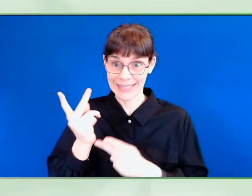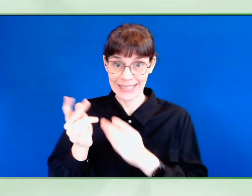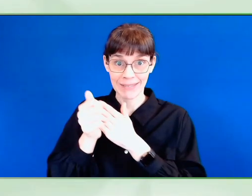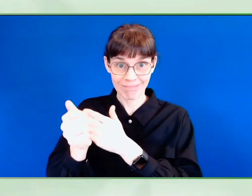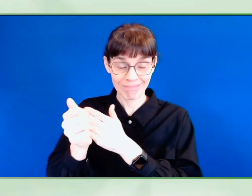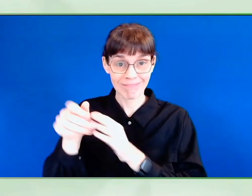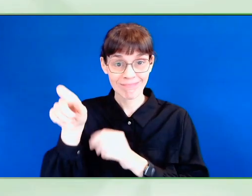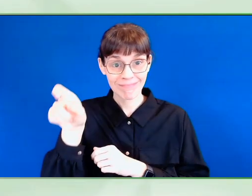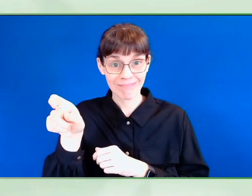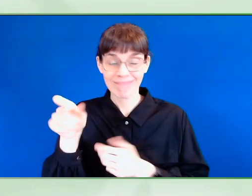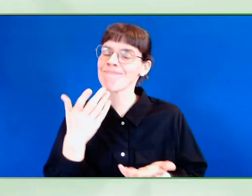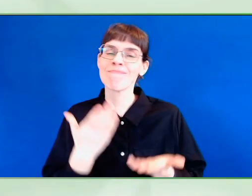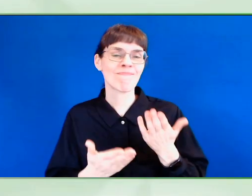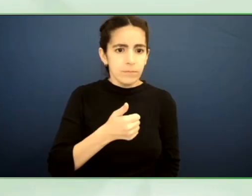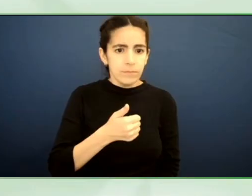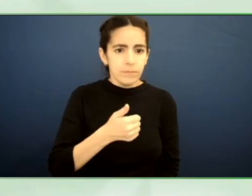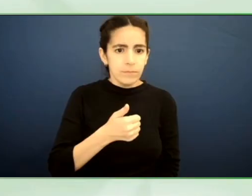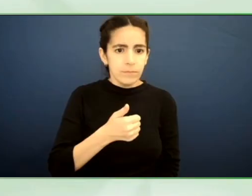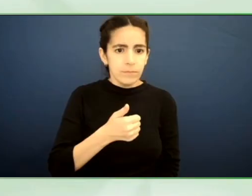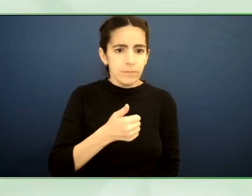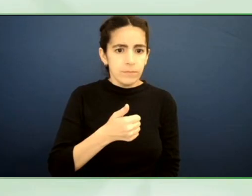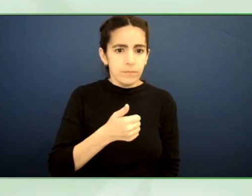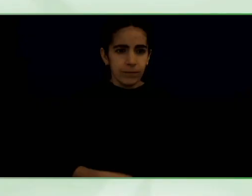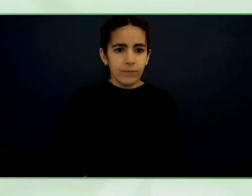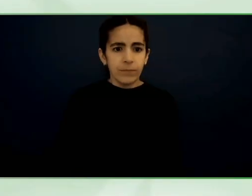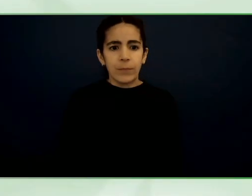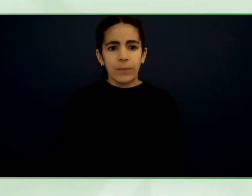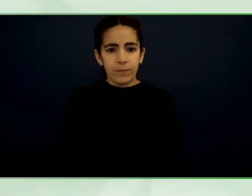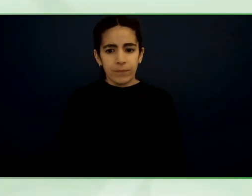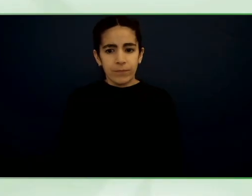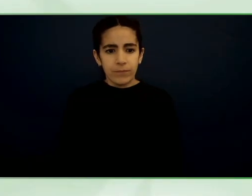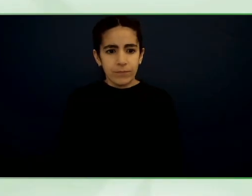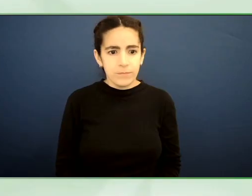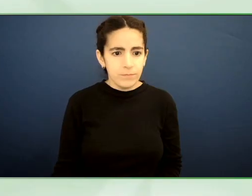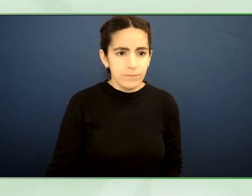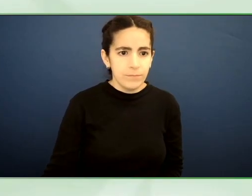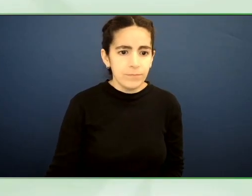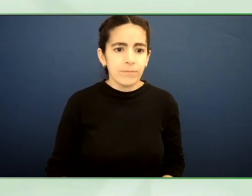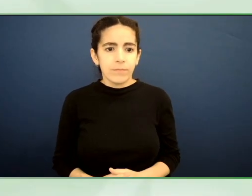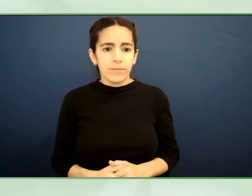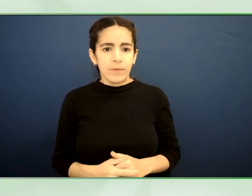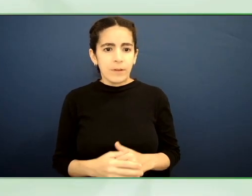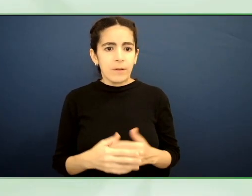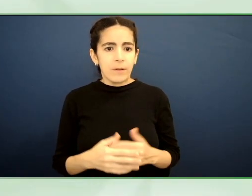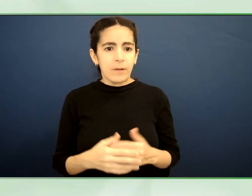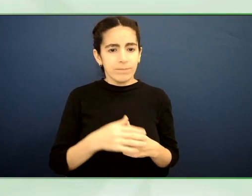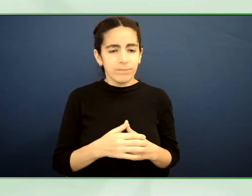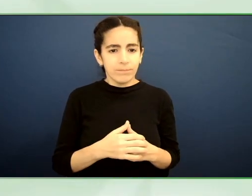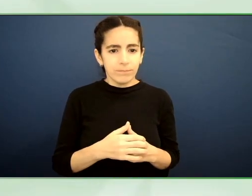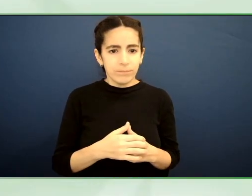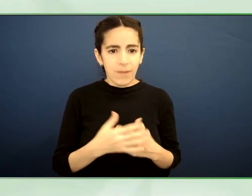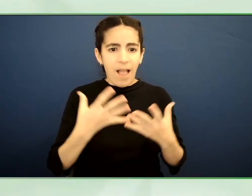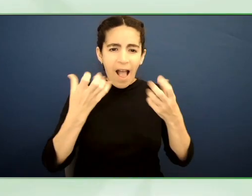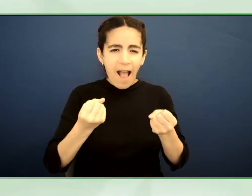Probably not. It's pretty rare. The certification process itself has all kinds of barriers. It's not